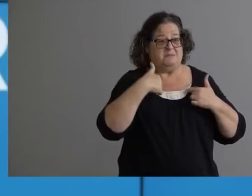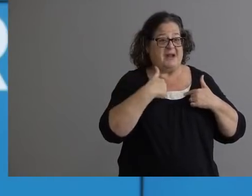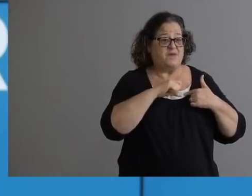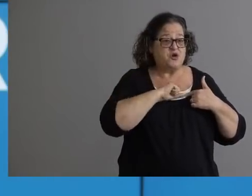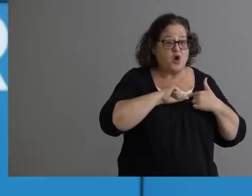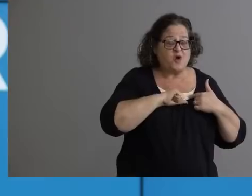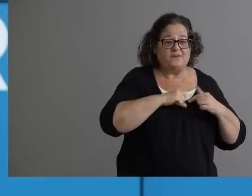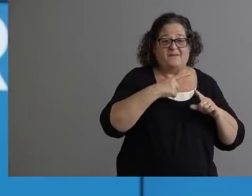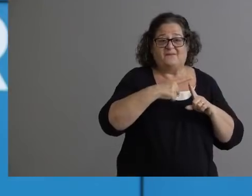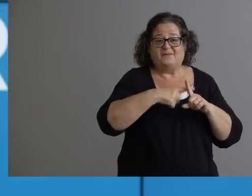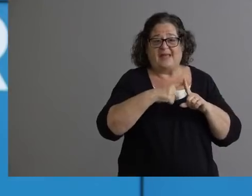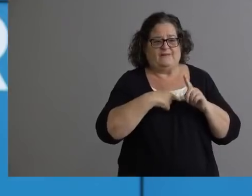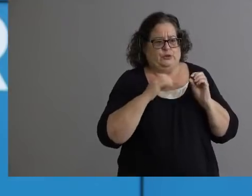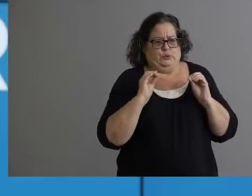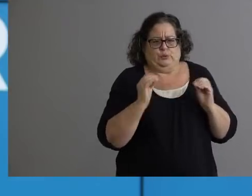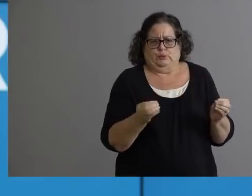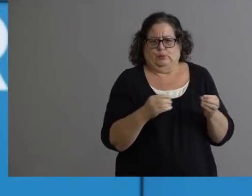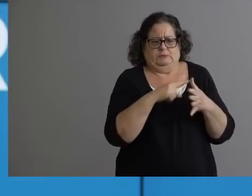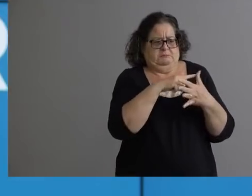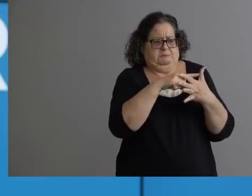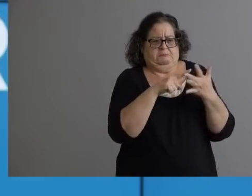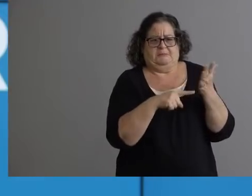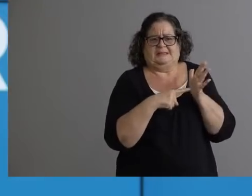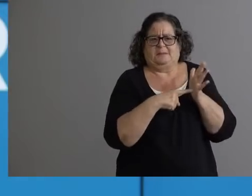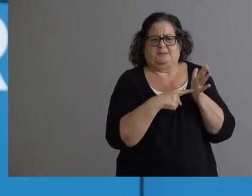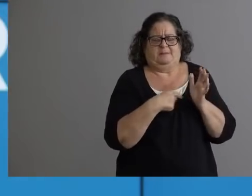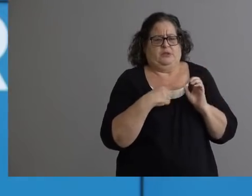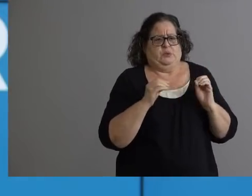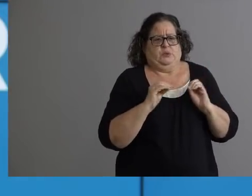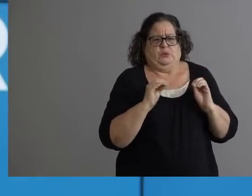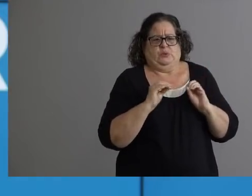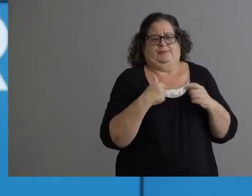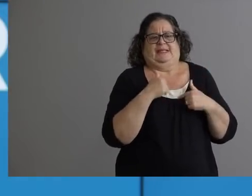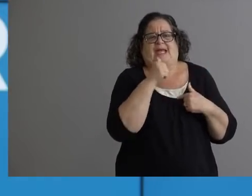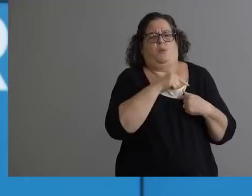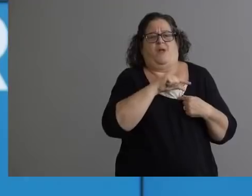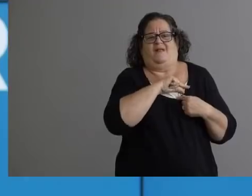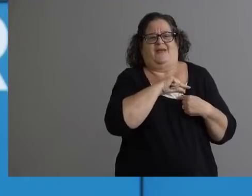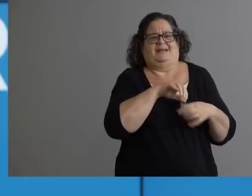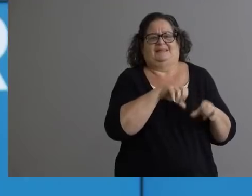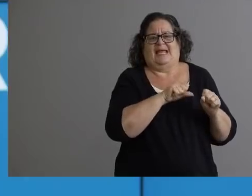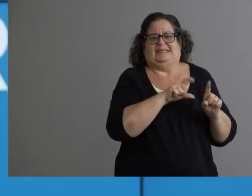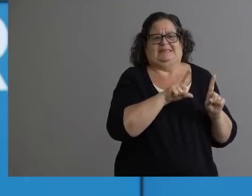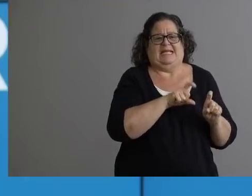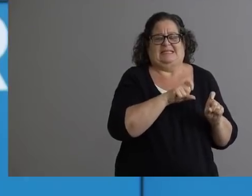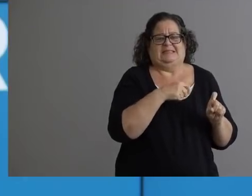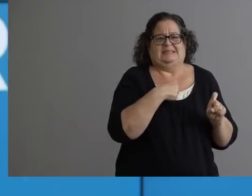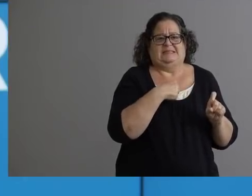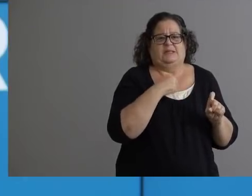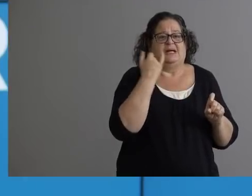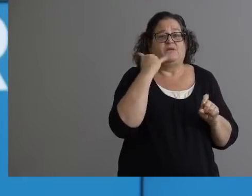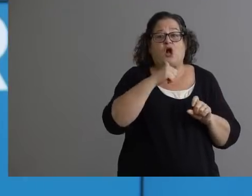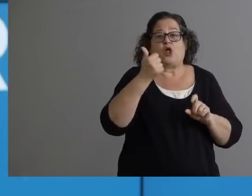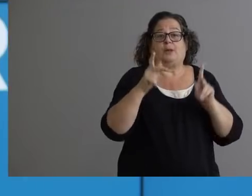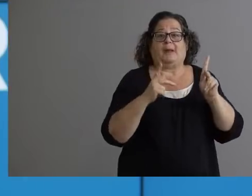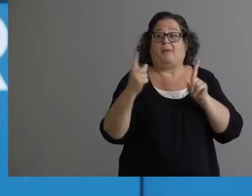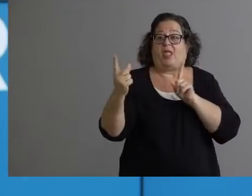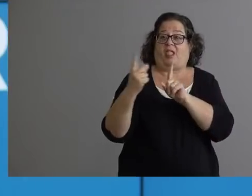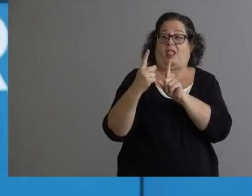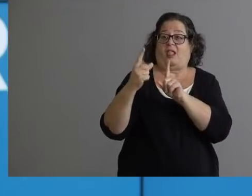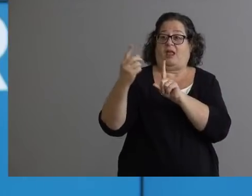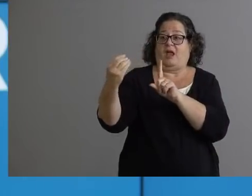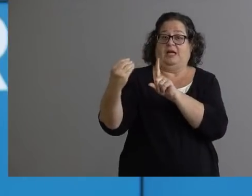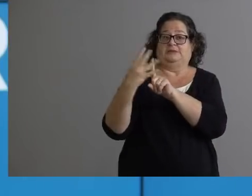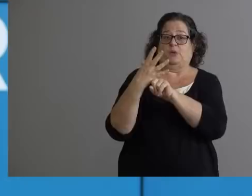my knowledge, I've not been exposed, at least in a less than a social distancing type situation with anyone that